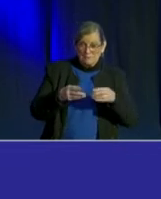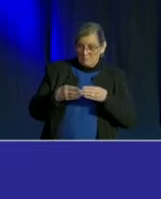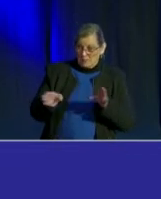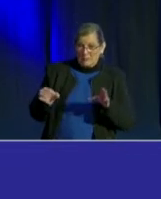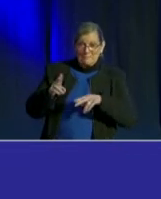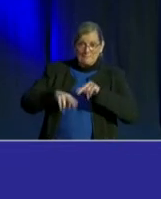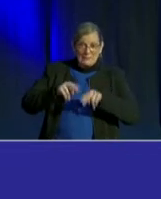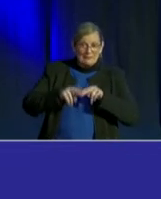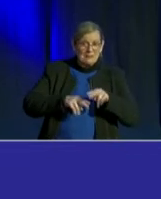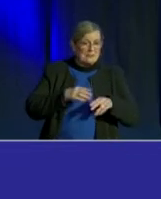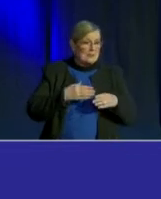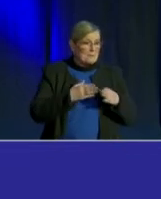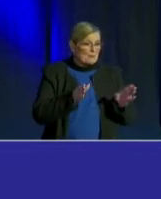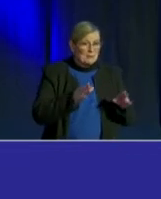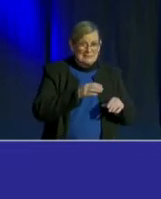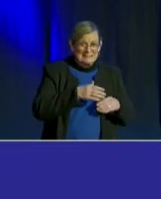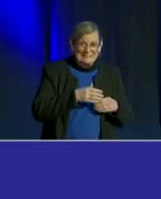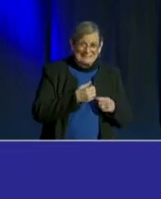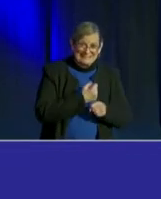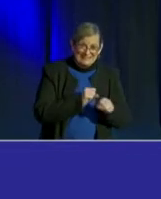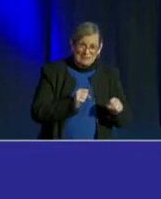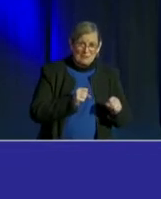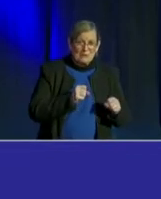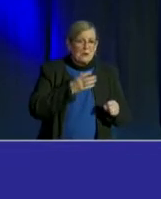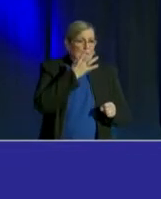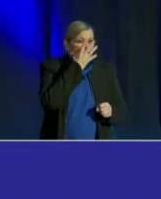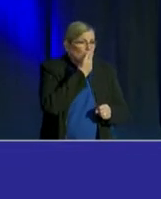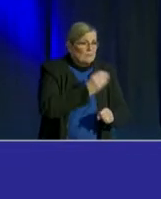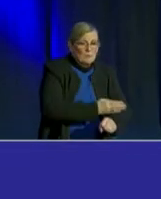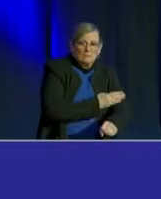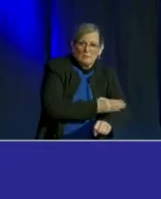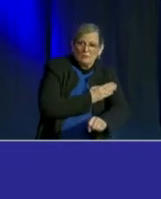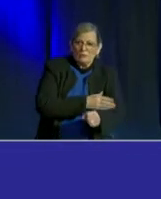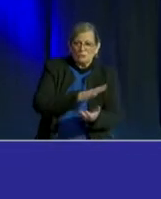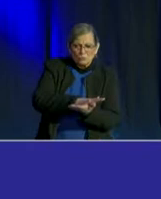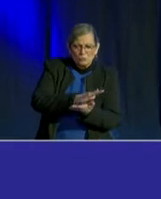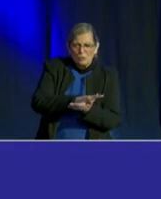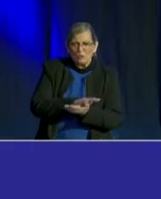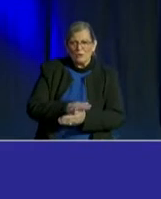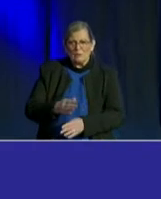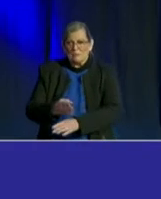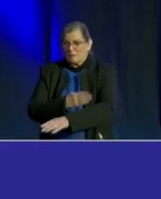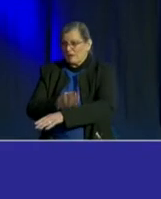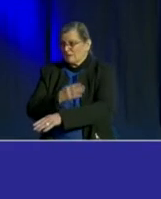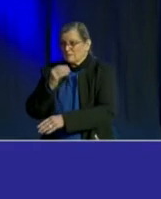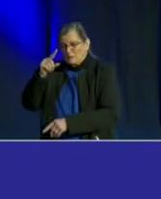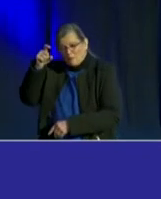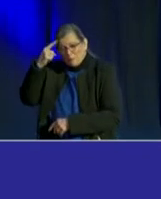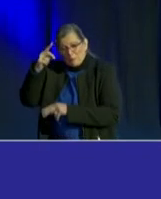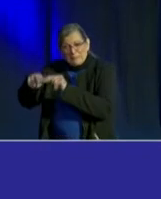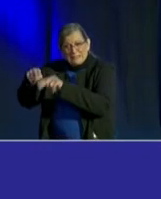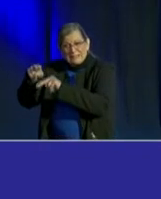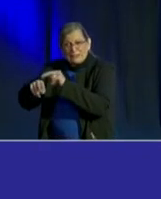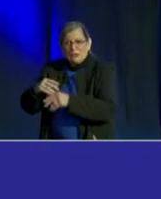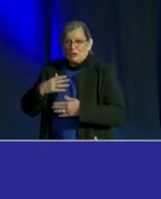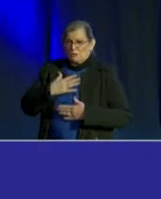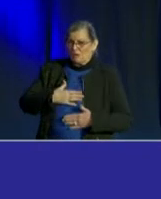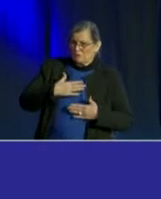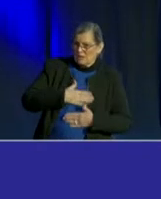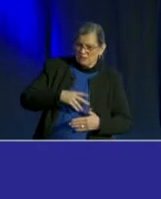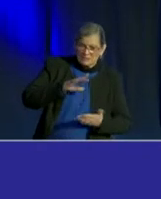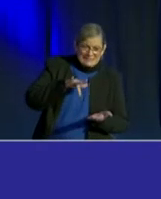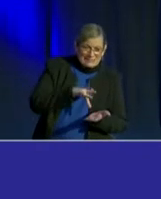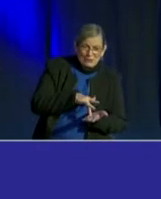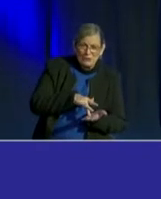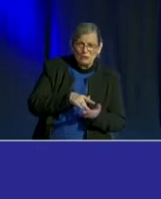Our beautiful modernized schools, our beautiful modernized government facilities, our rec centers, our short-term